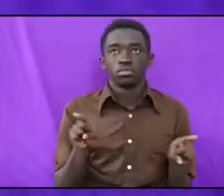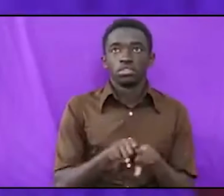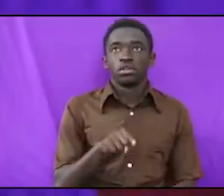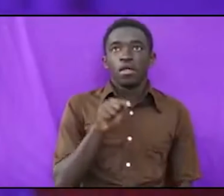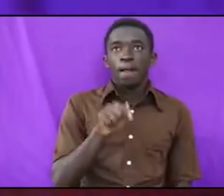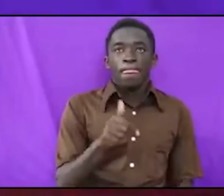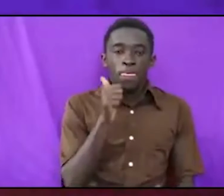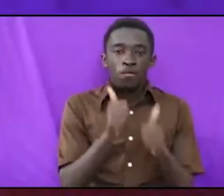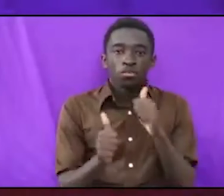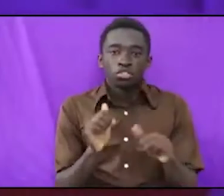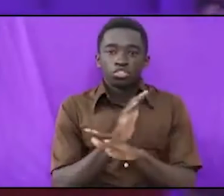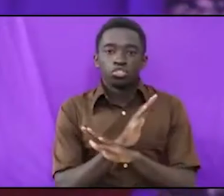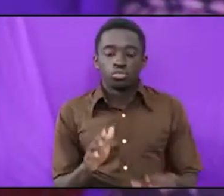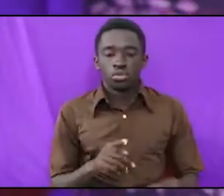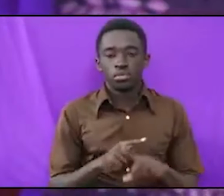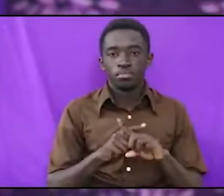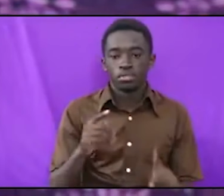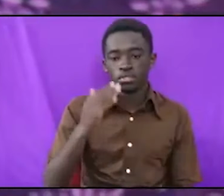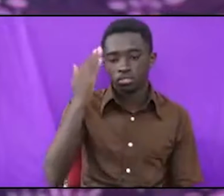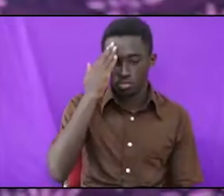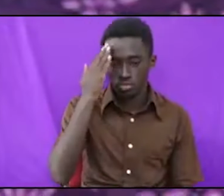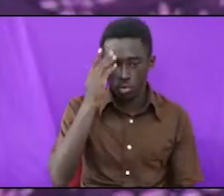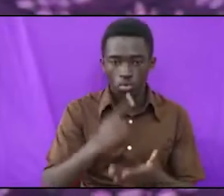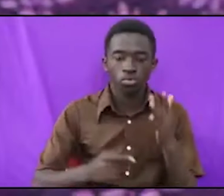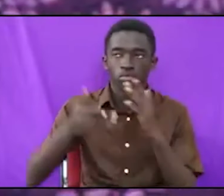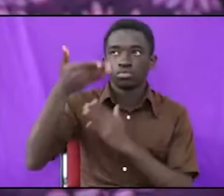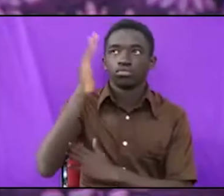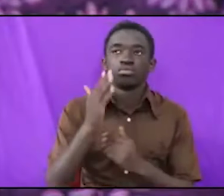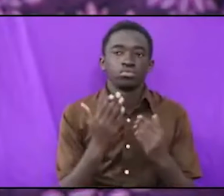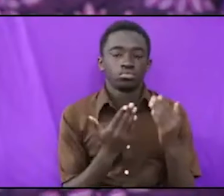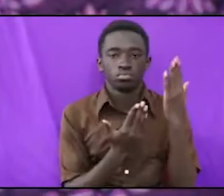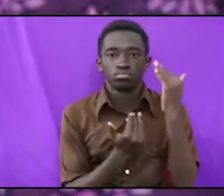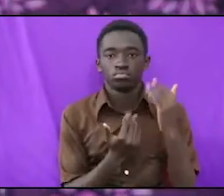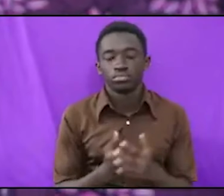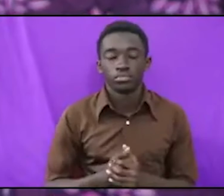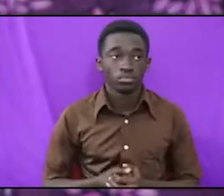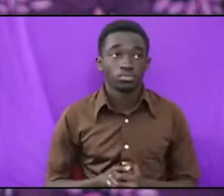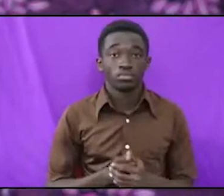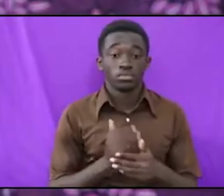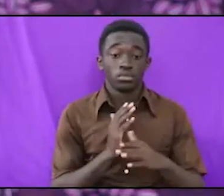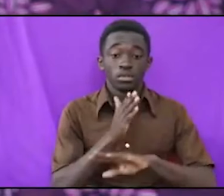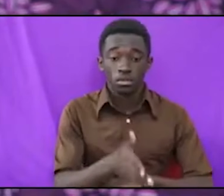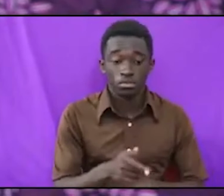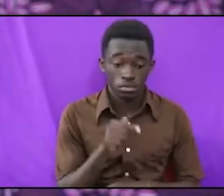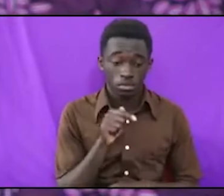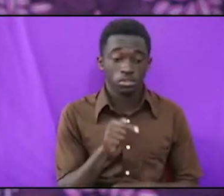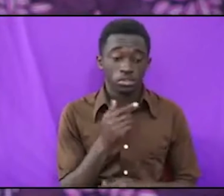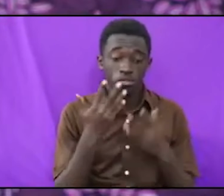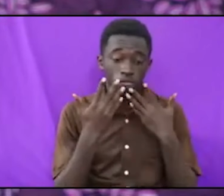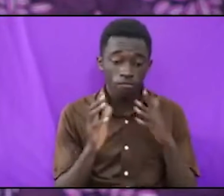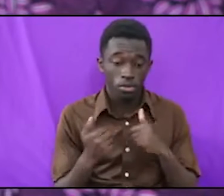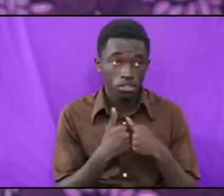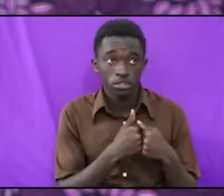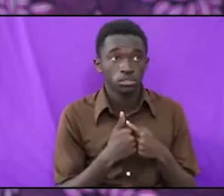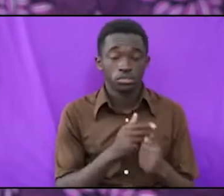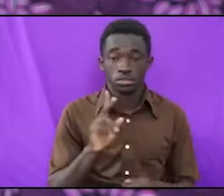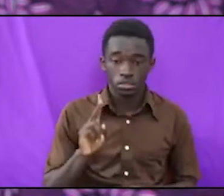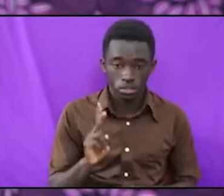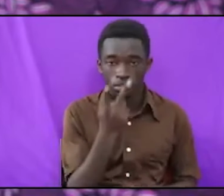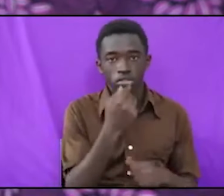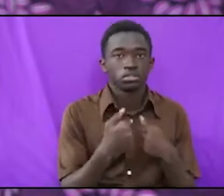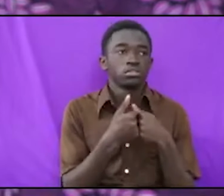shouldn't, but he knew what God expected of him. Immediately he finishes that challenge, a second challenge comes in chapter